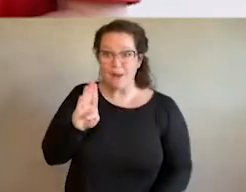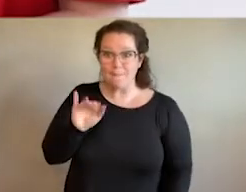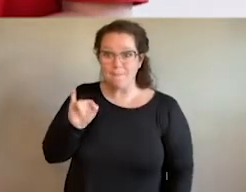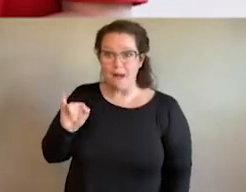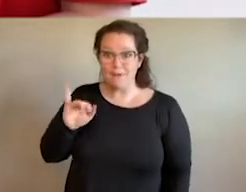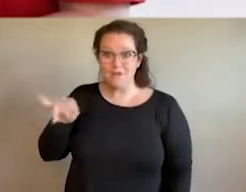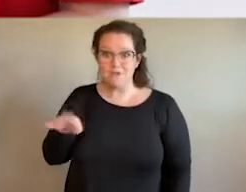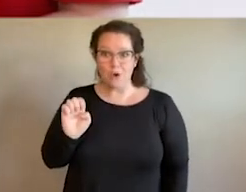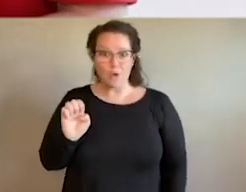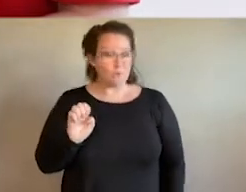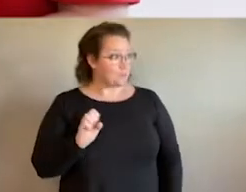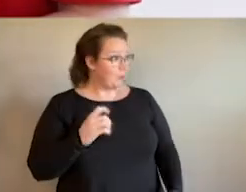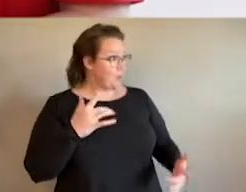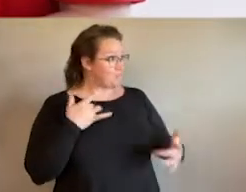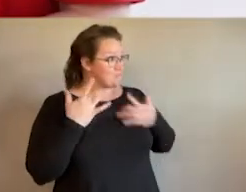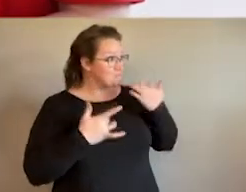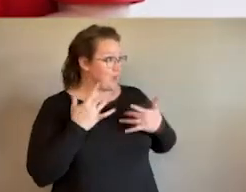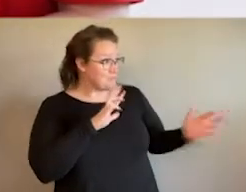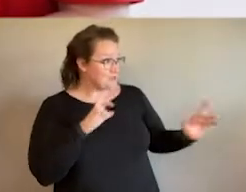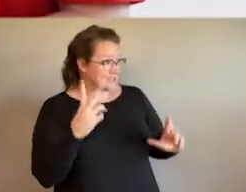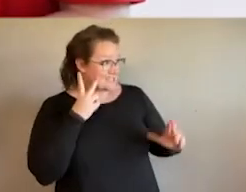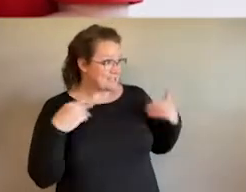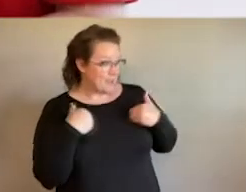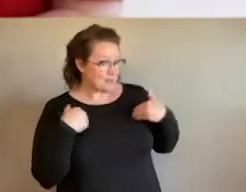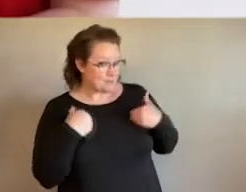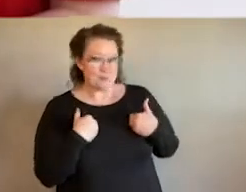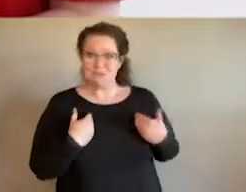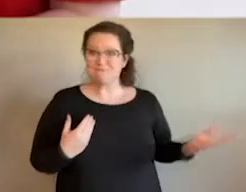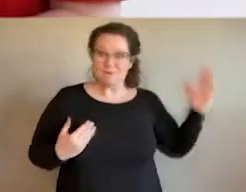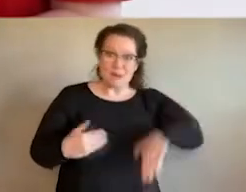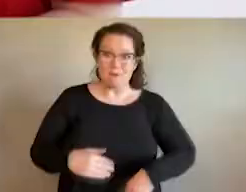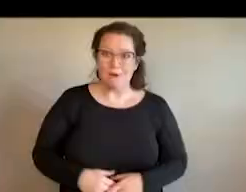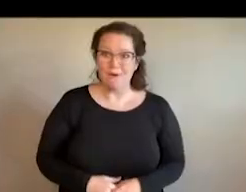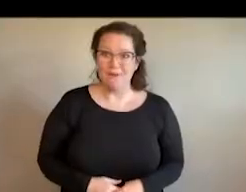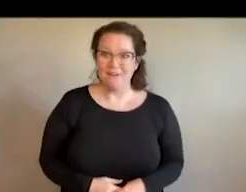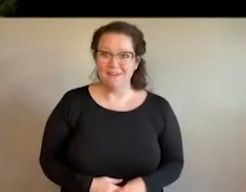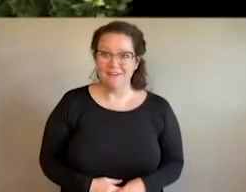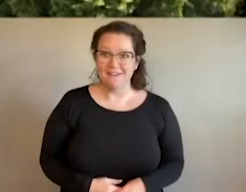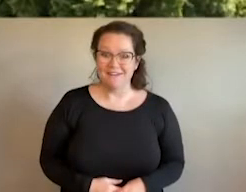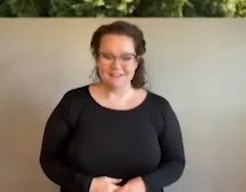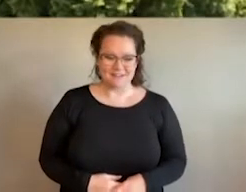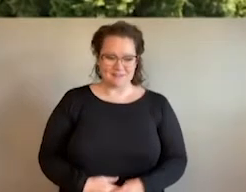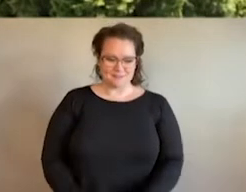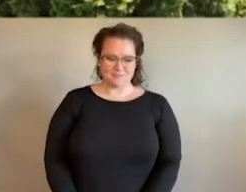I'm ready to see some animals. Let's go. Get her started. All right.